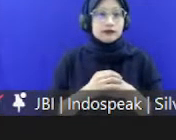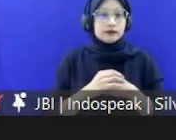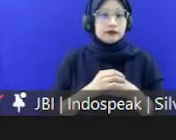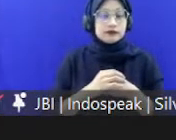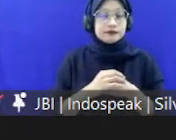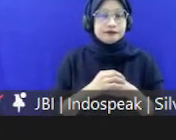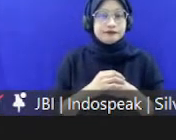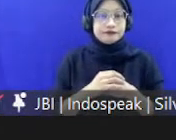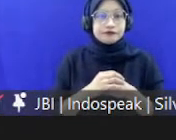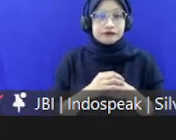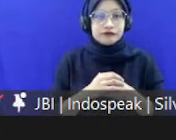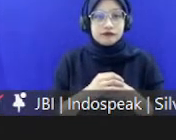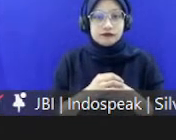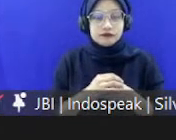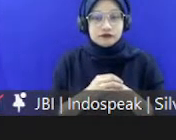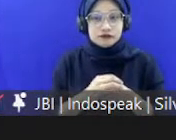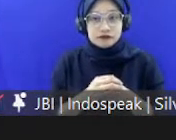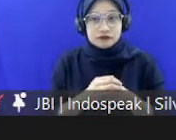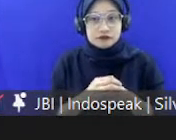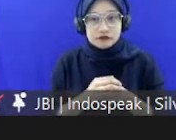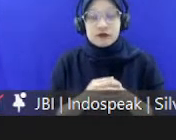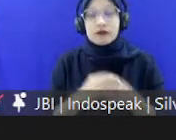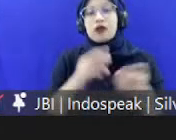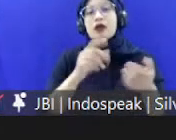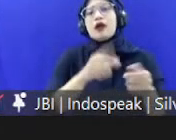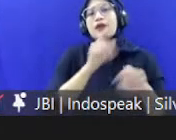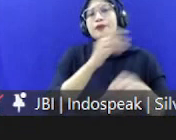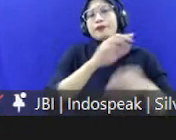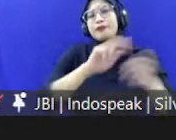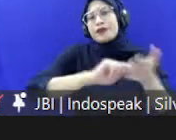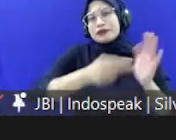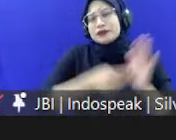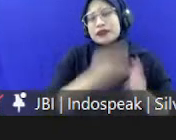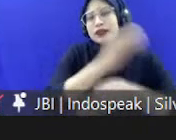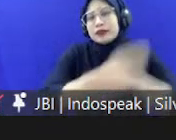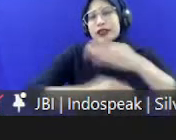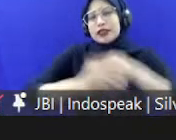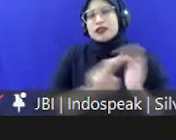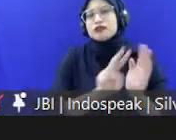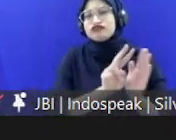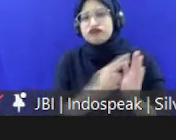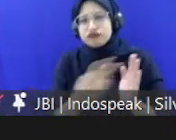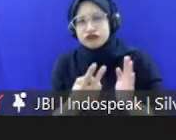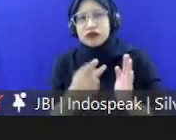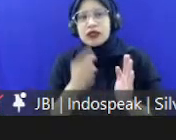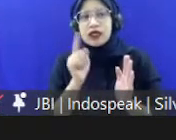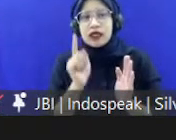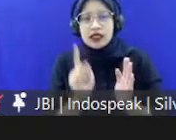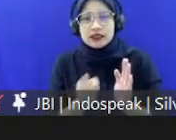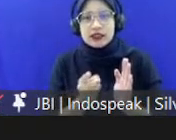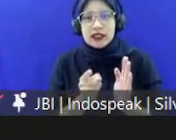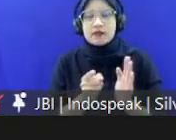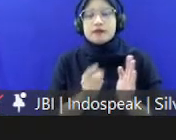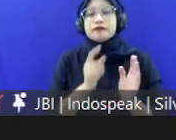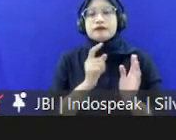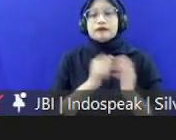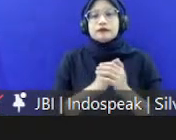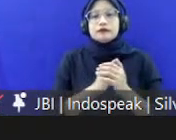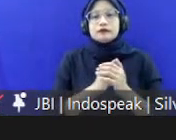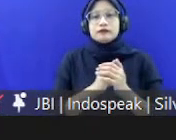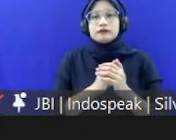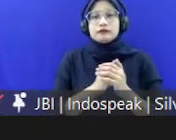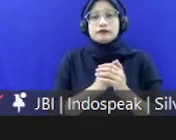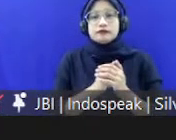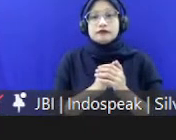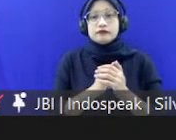As a result of this change on the definition, and in order to allow cross-country comparison and also